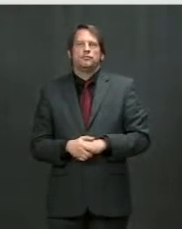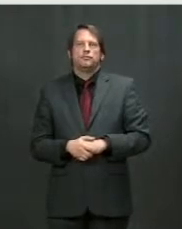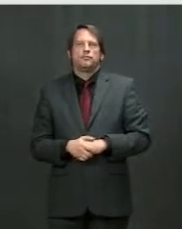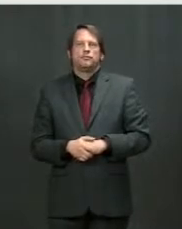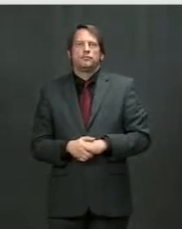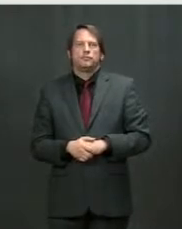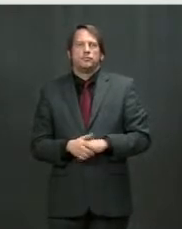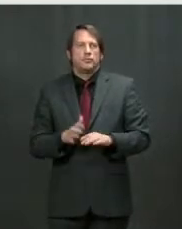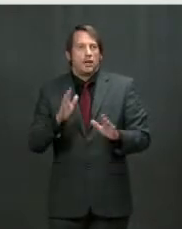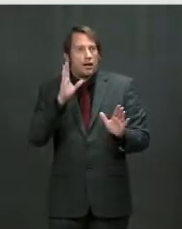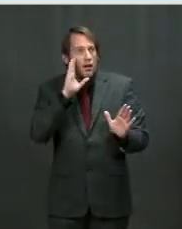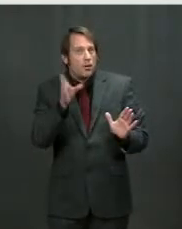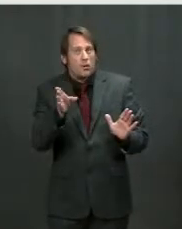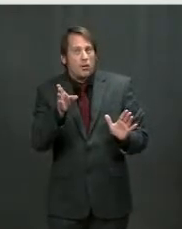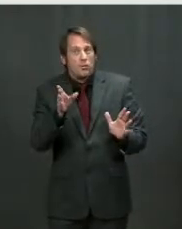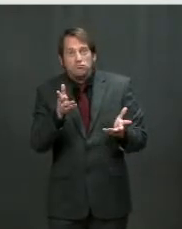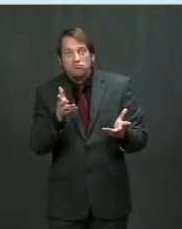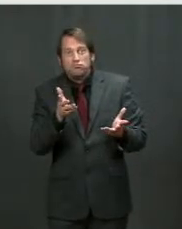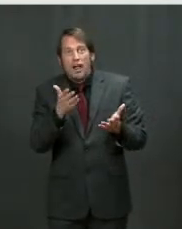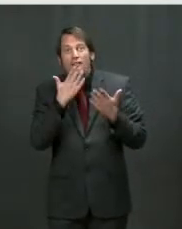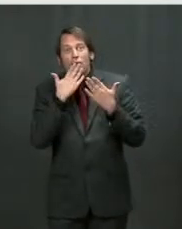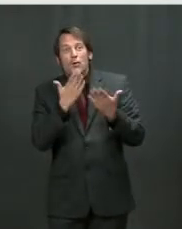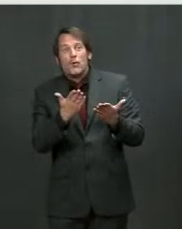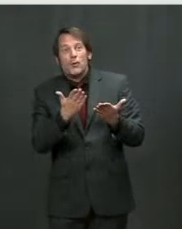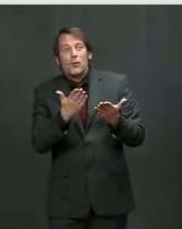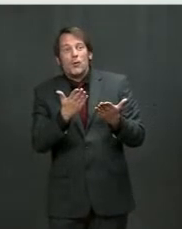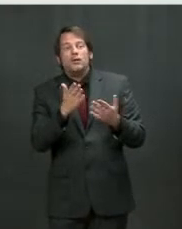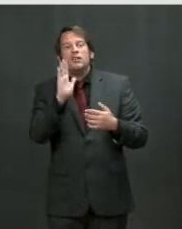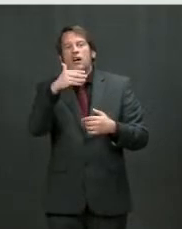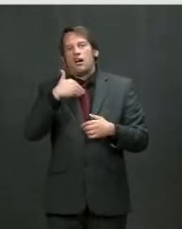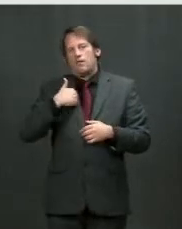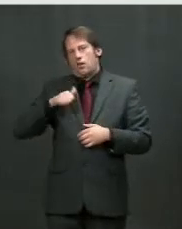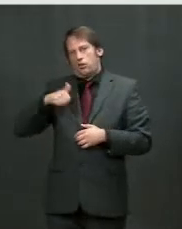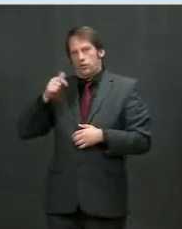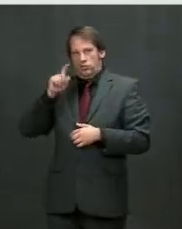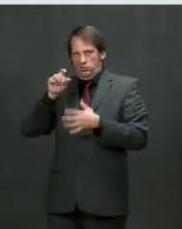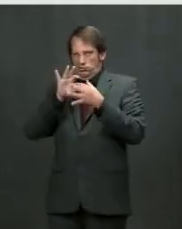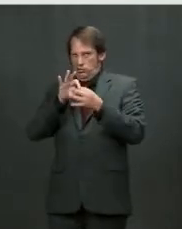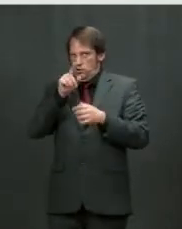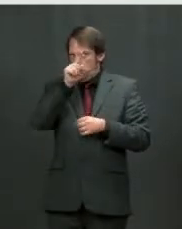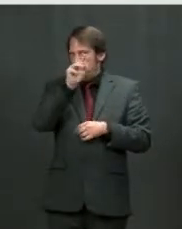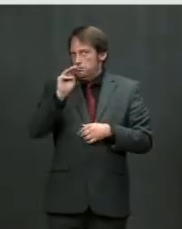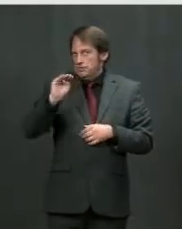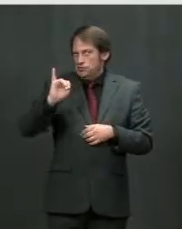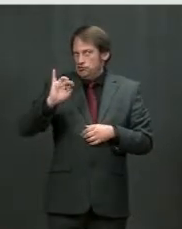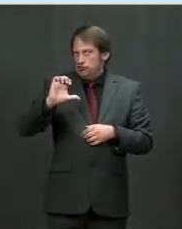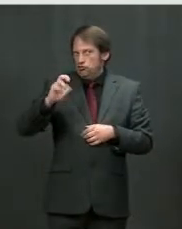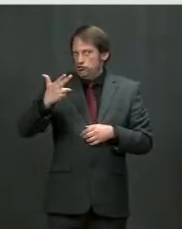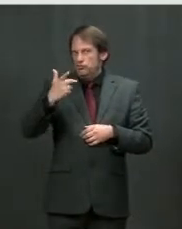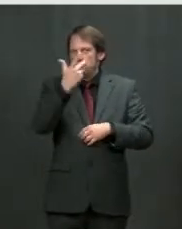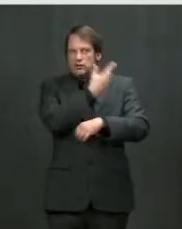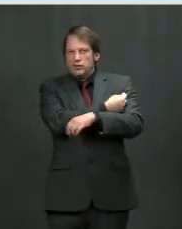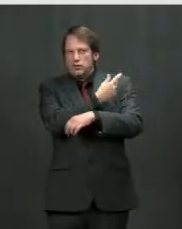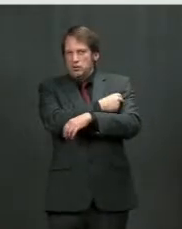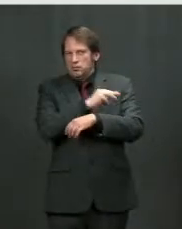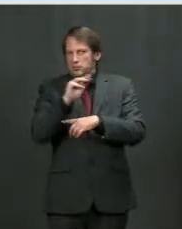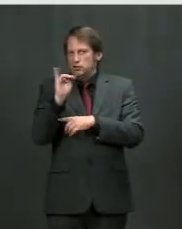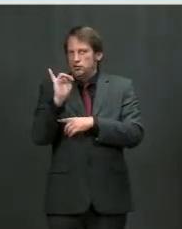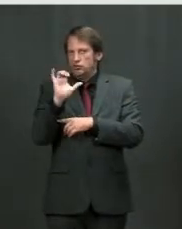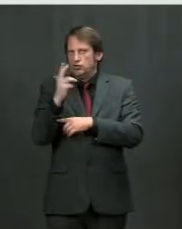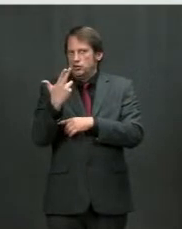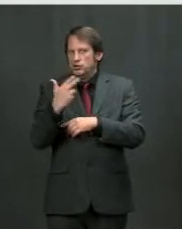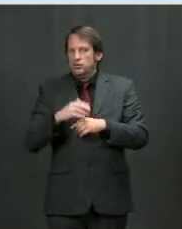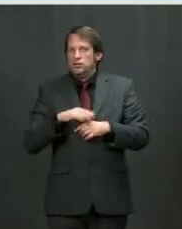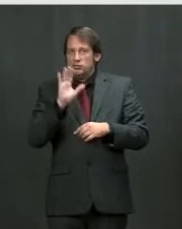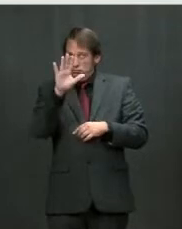thanks for this. So another question on Michigan vaccine allocation. Is it accurate to say that as of today, the